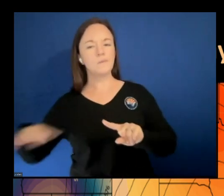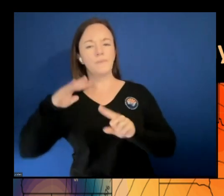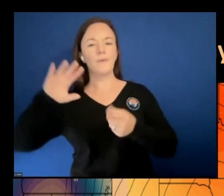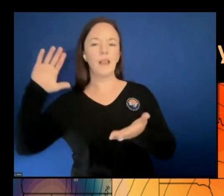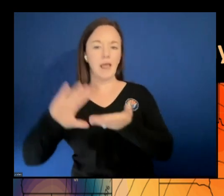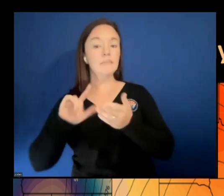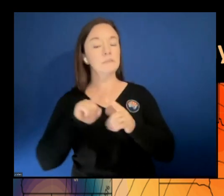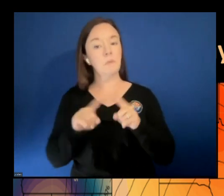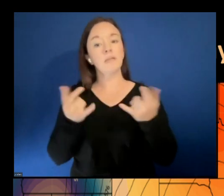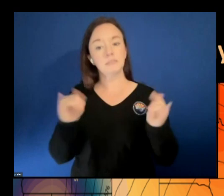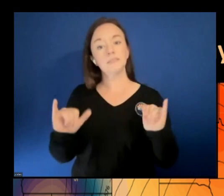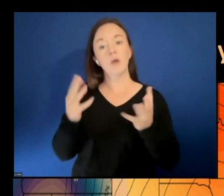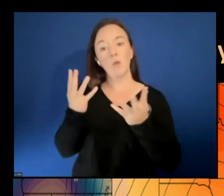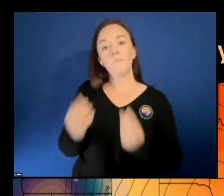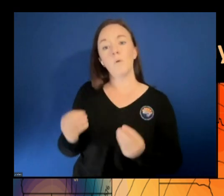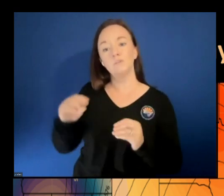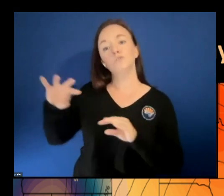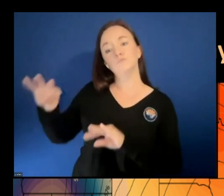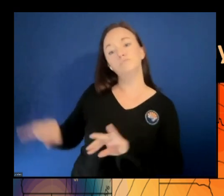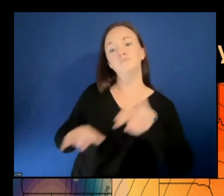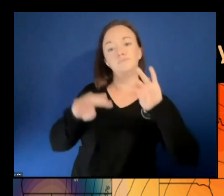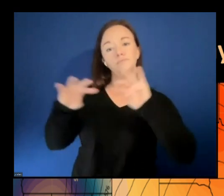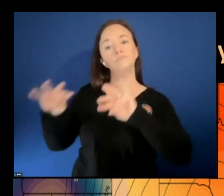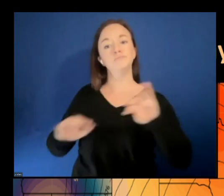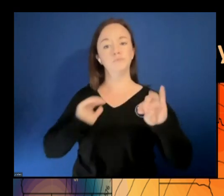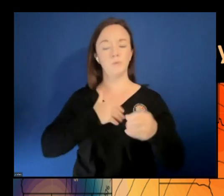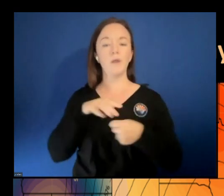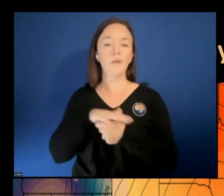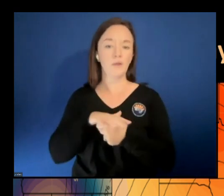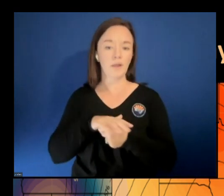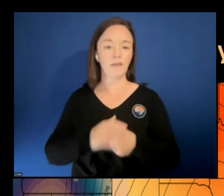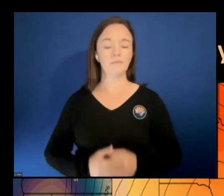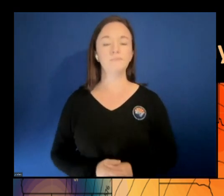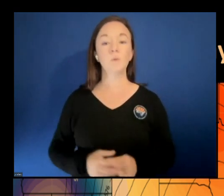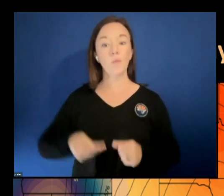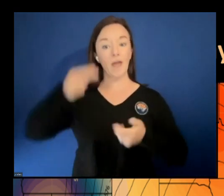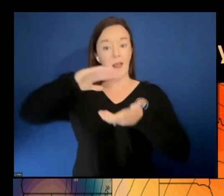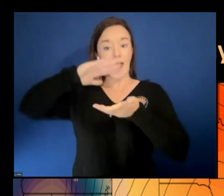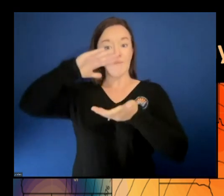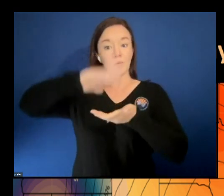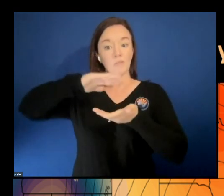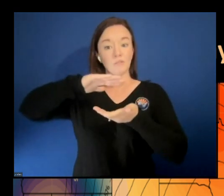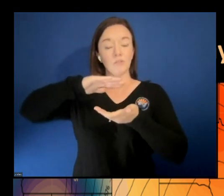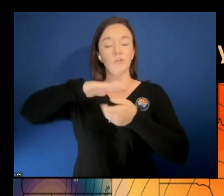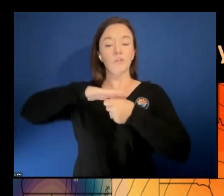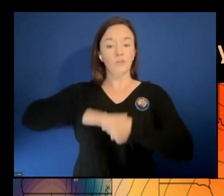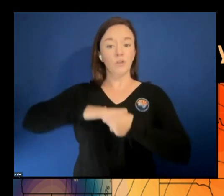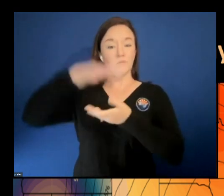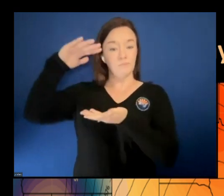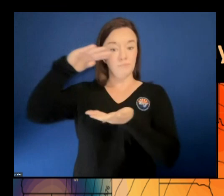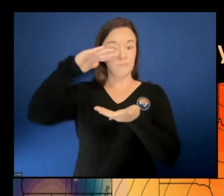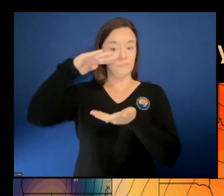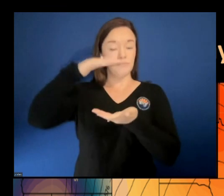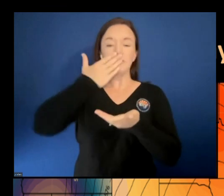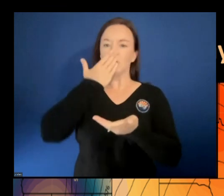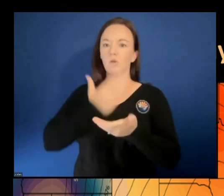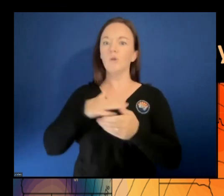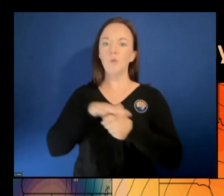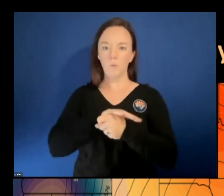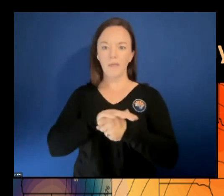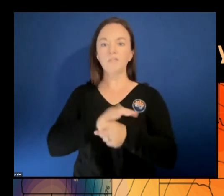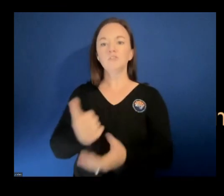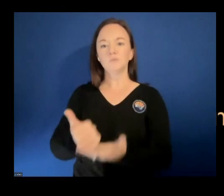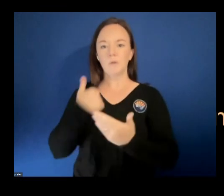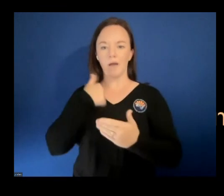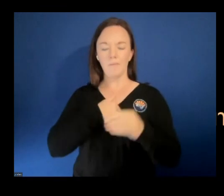be seeing moisture pulling up into our area. So the high is in a very good location for us to see increasing moisture. And